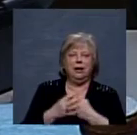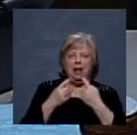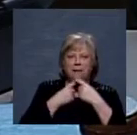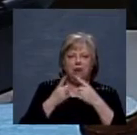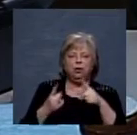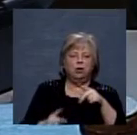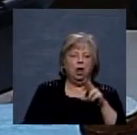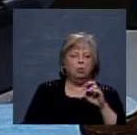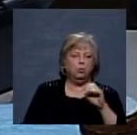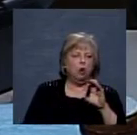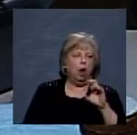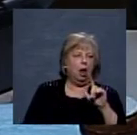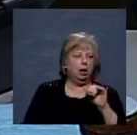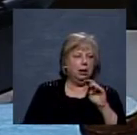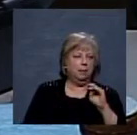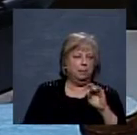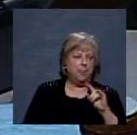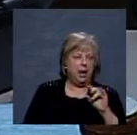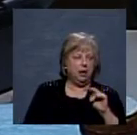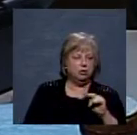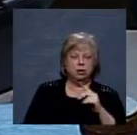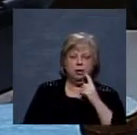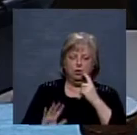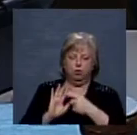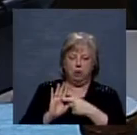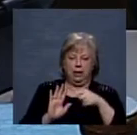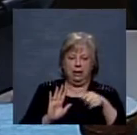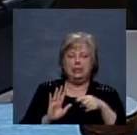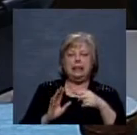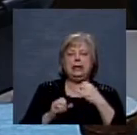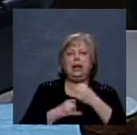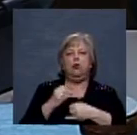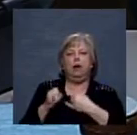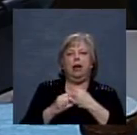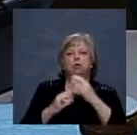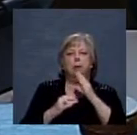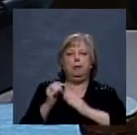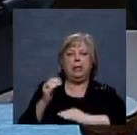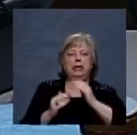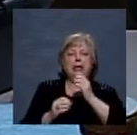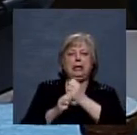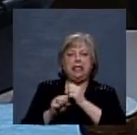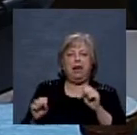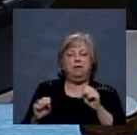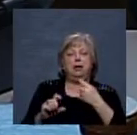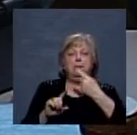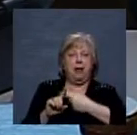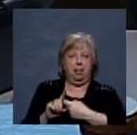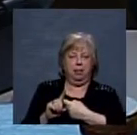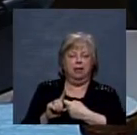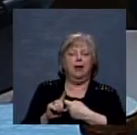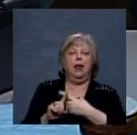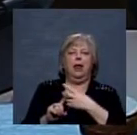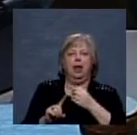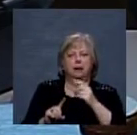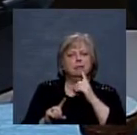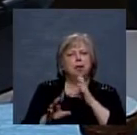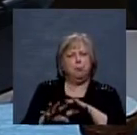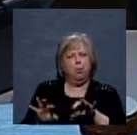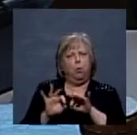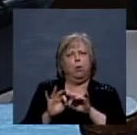proclamation to recognize the fact that this is International Building Safety Month, and it's certainly important that